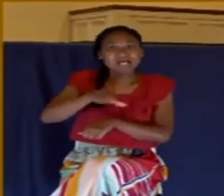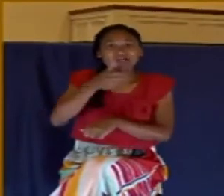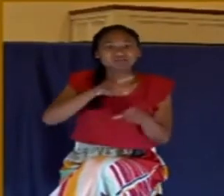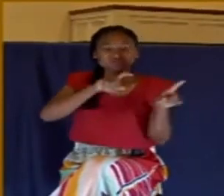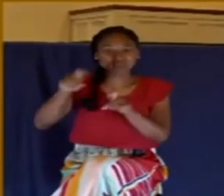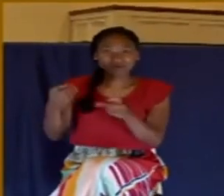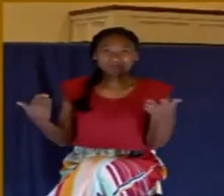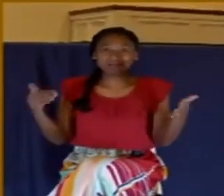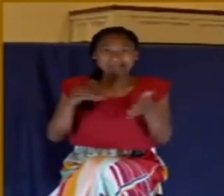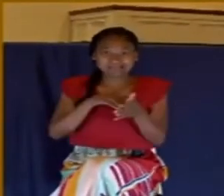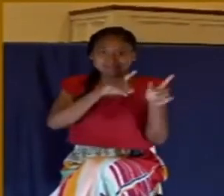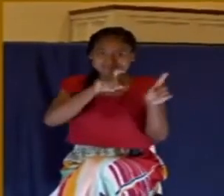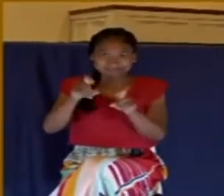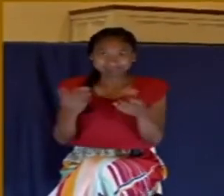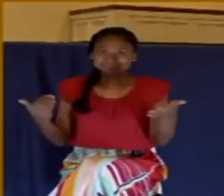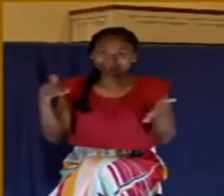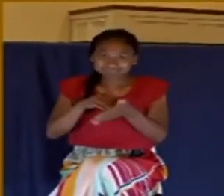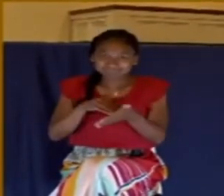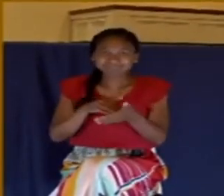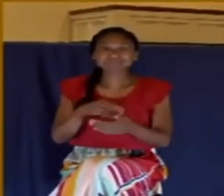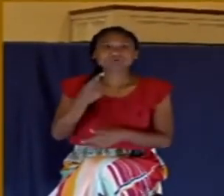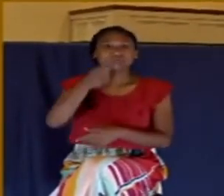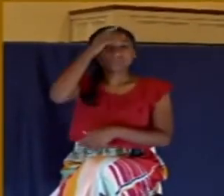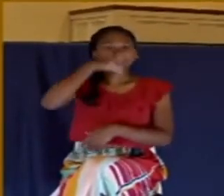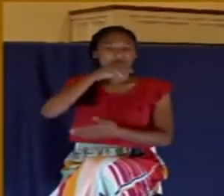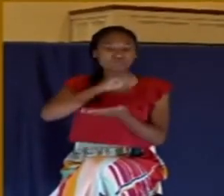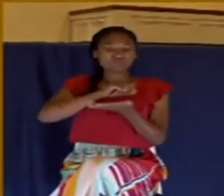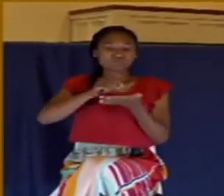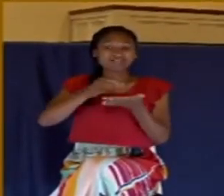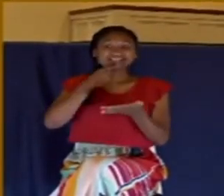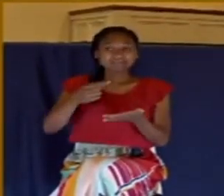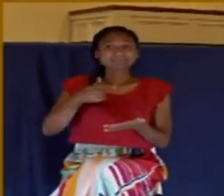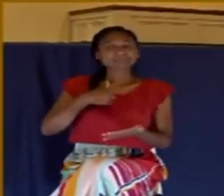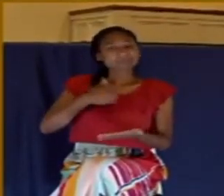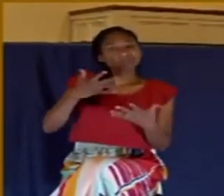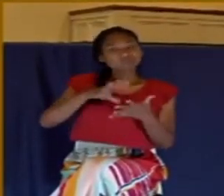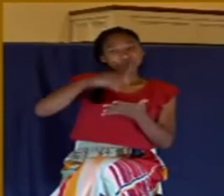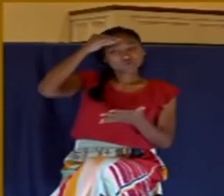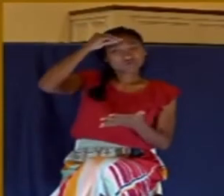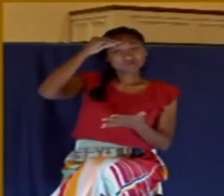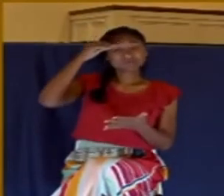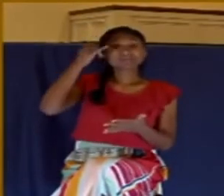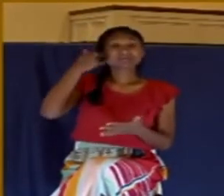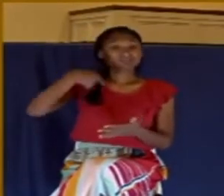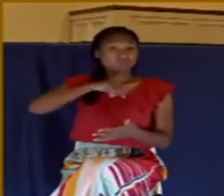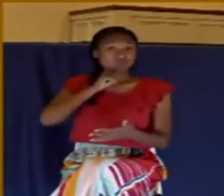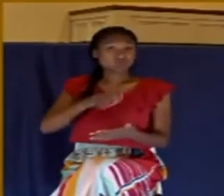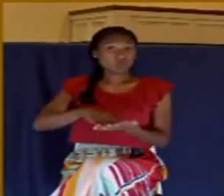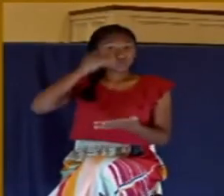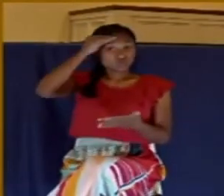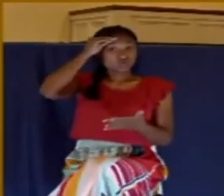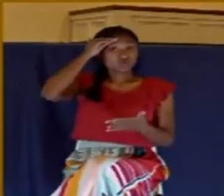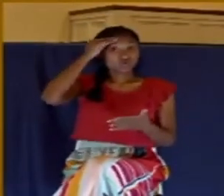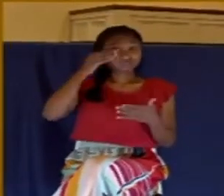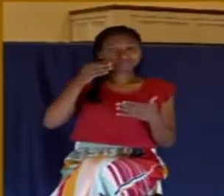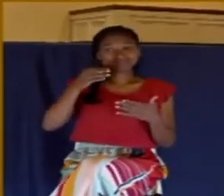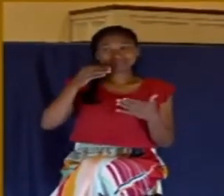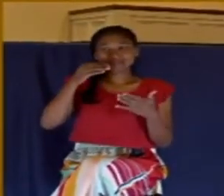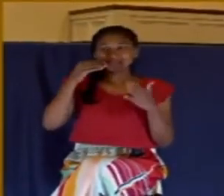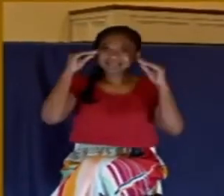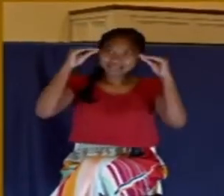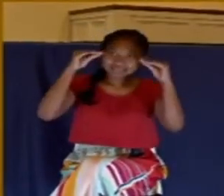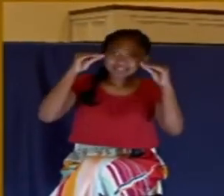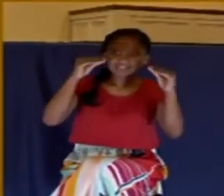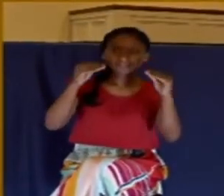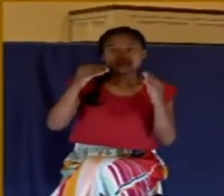One man wrote, "One thing I've discovered from life is that until we learn the complete lesson from the crushing experience, we'll pass through it again